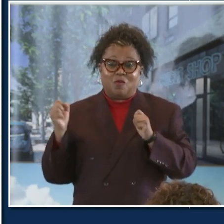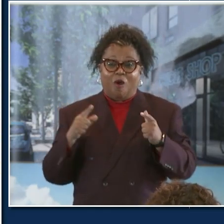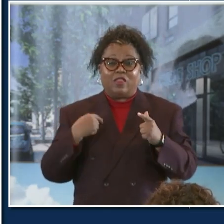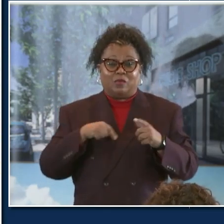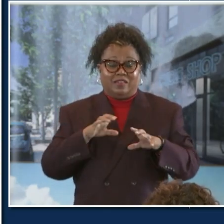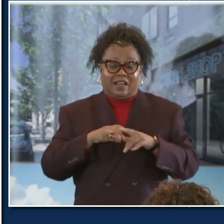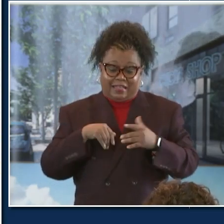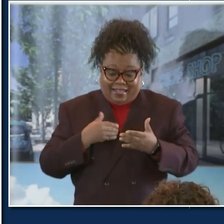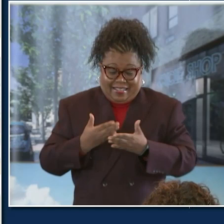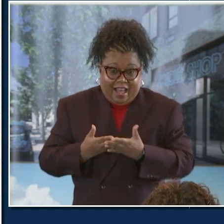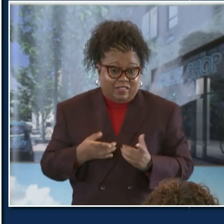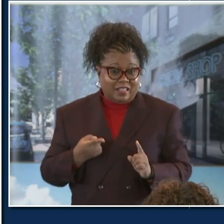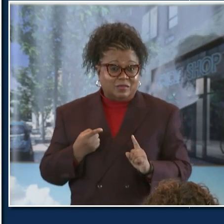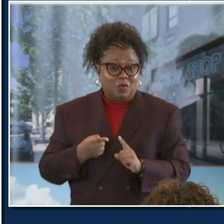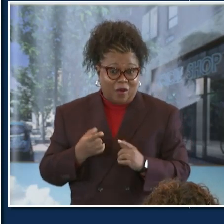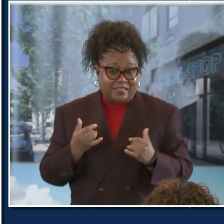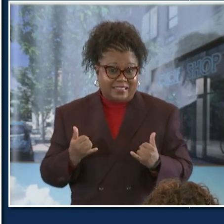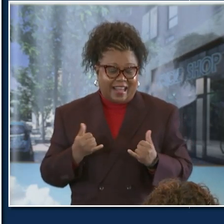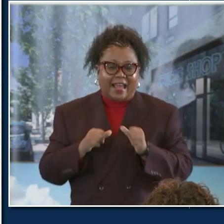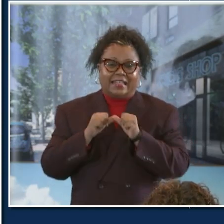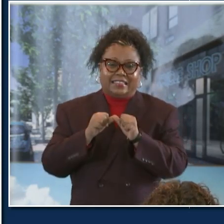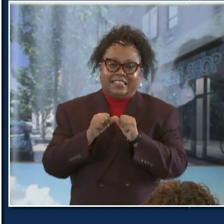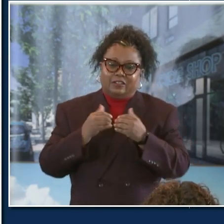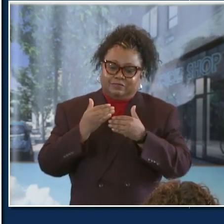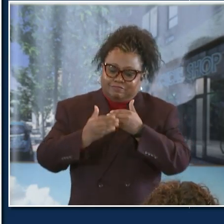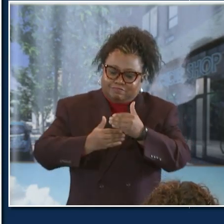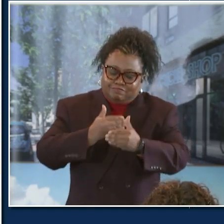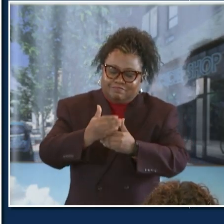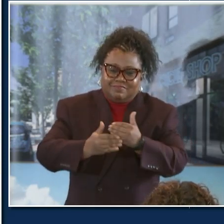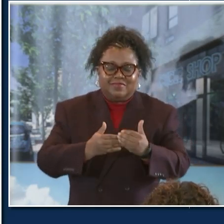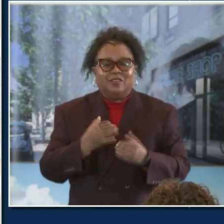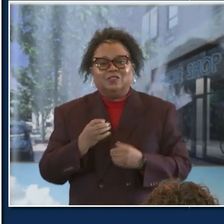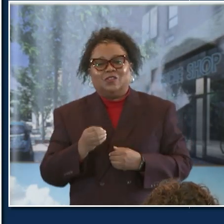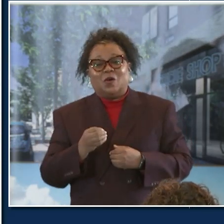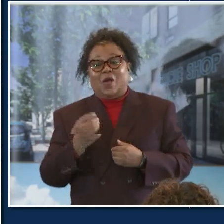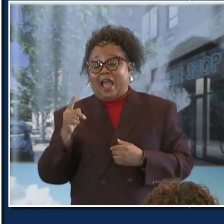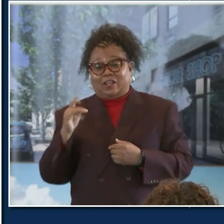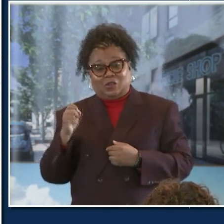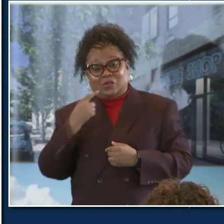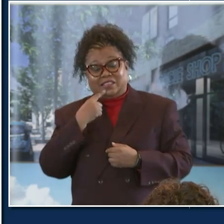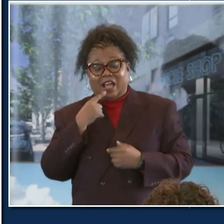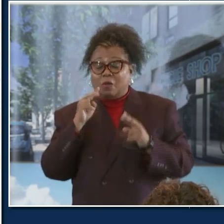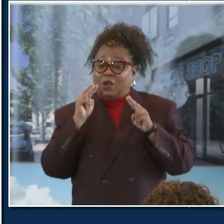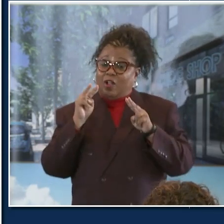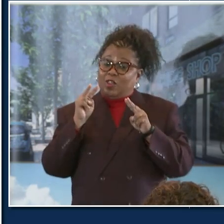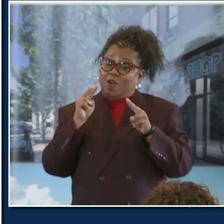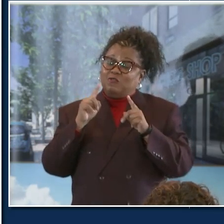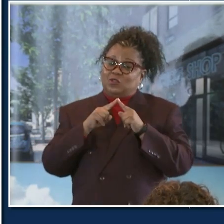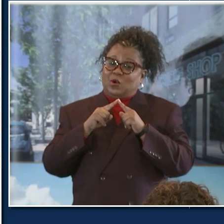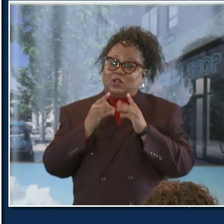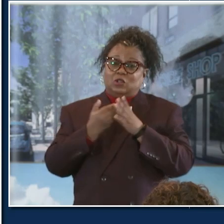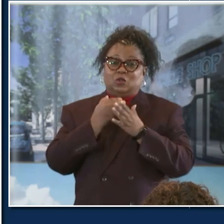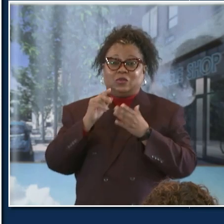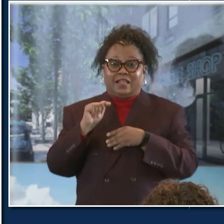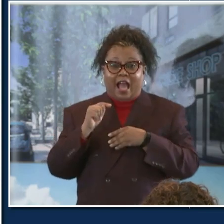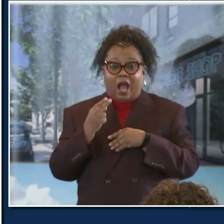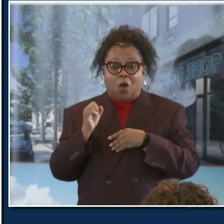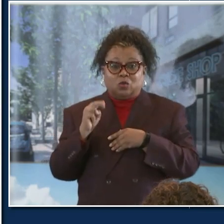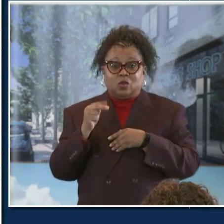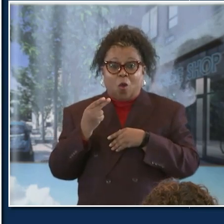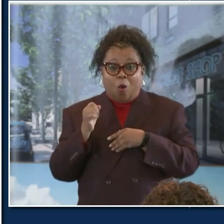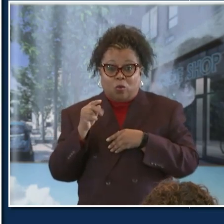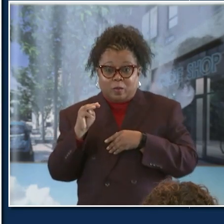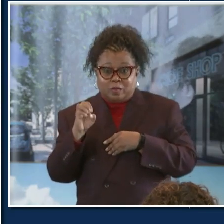we've done to get to this point today and to continue moving this ball forward. So as Kurt stated, we're looking forward to new townhomes, we're looking forward to